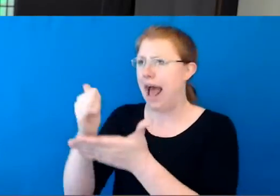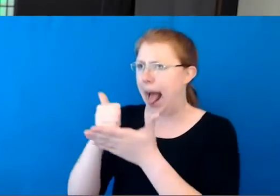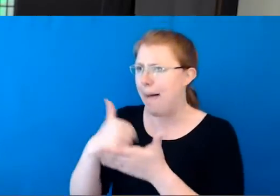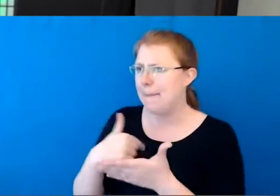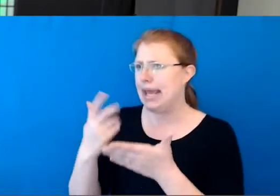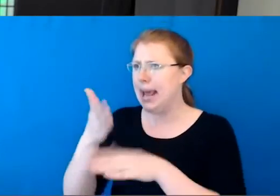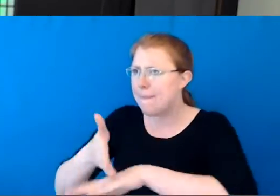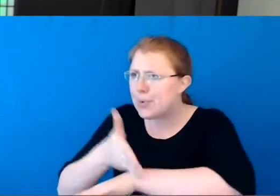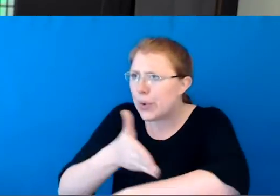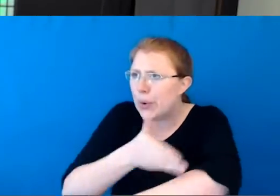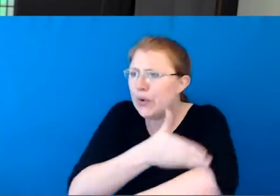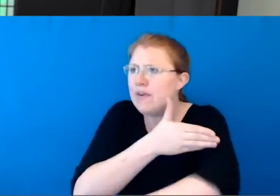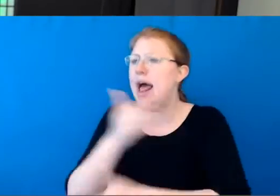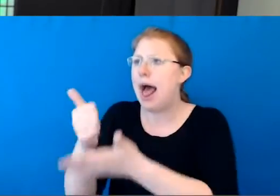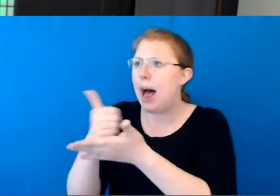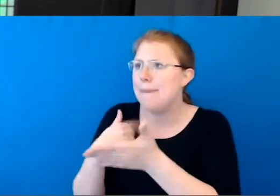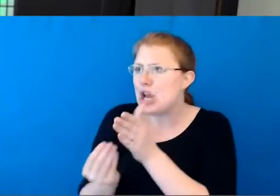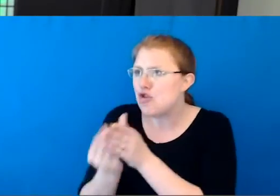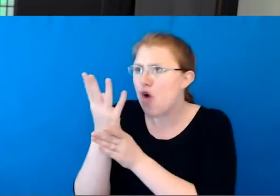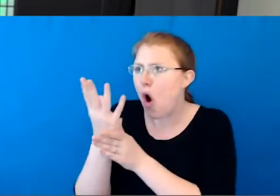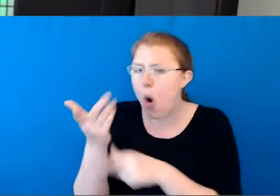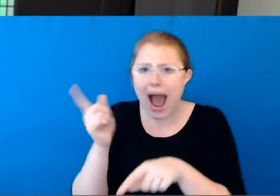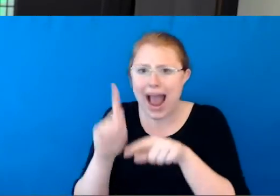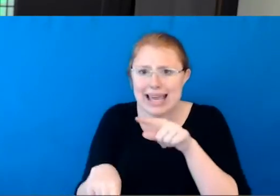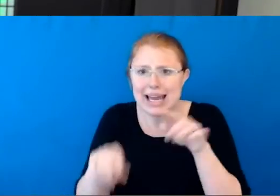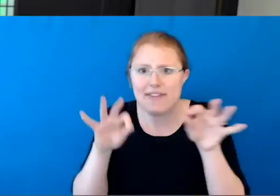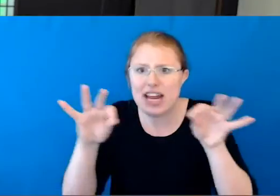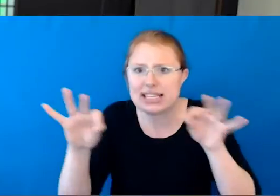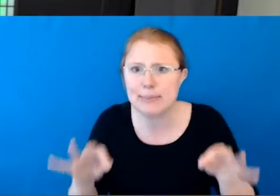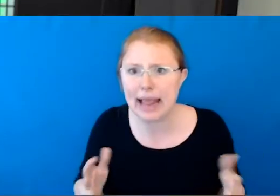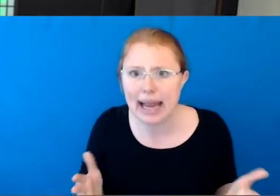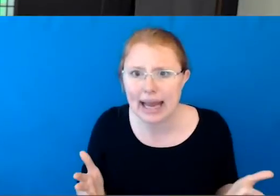can't even begin to convey.